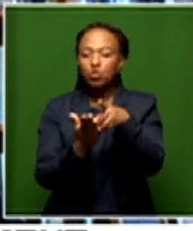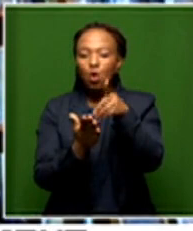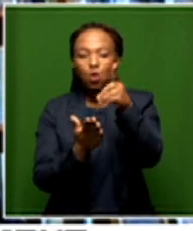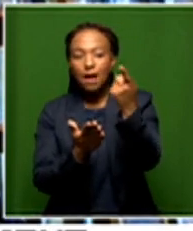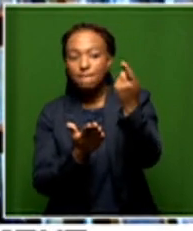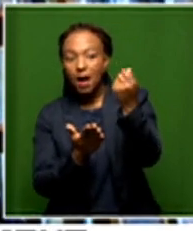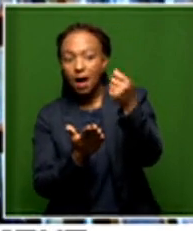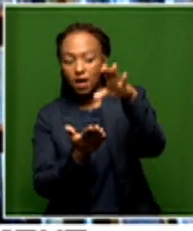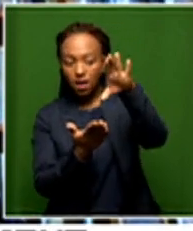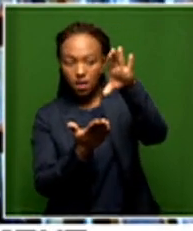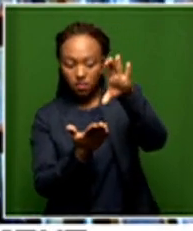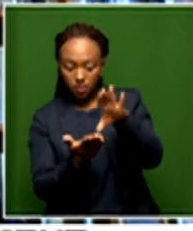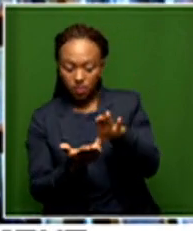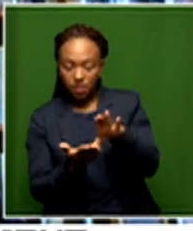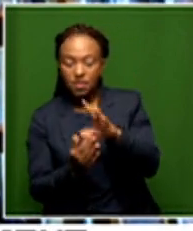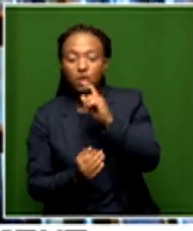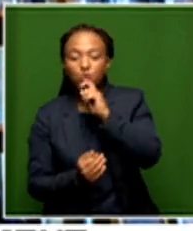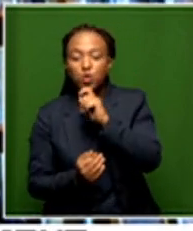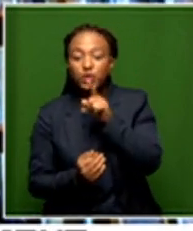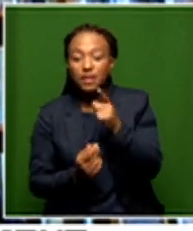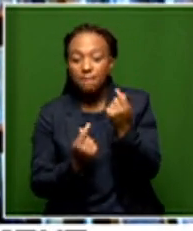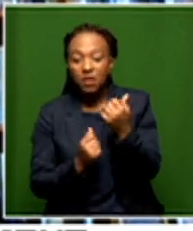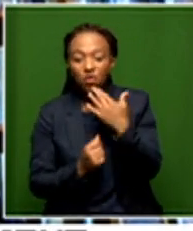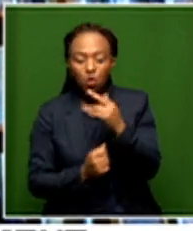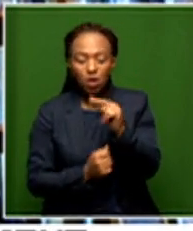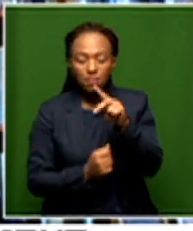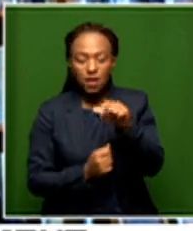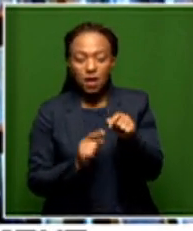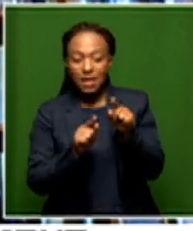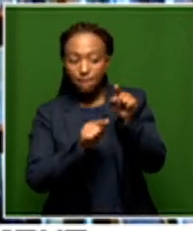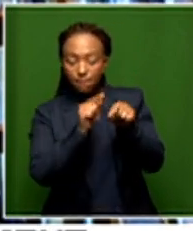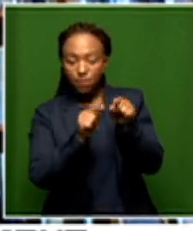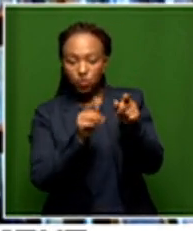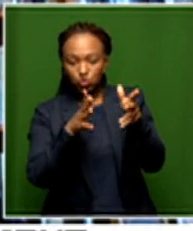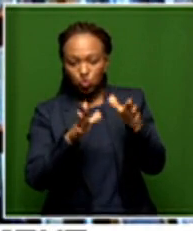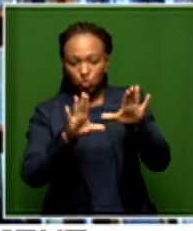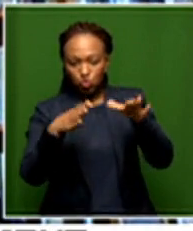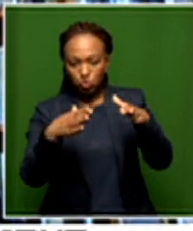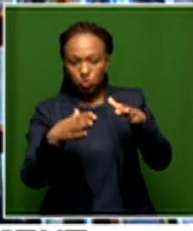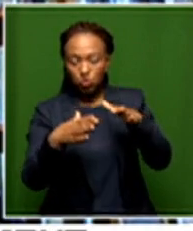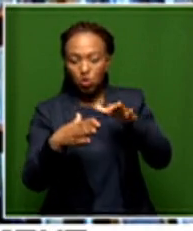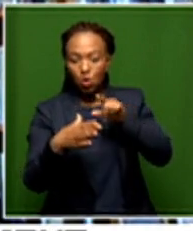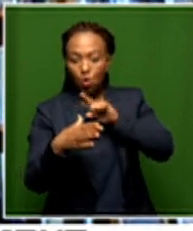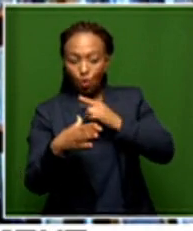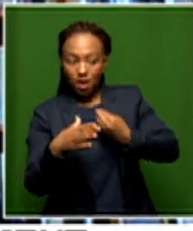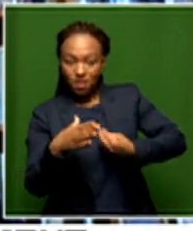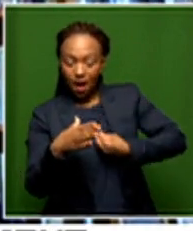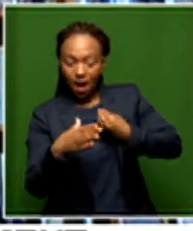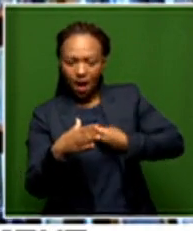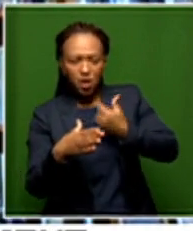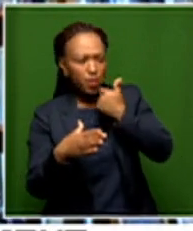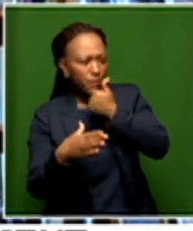aspirant prosecutors program is that aspirant prosecutors are young, recent